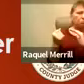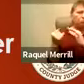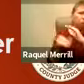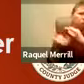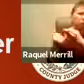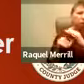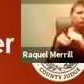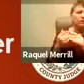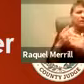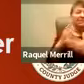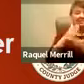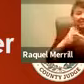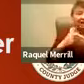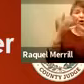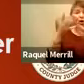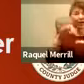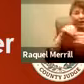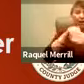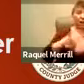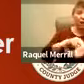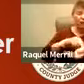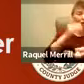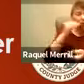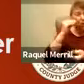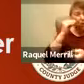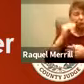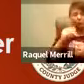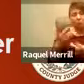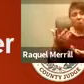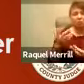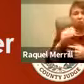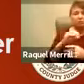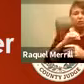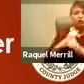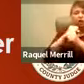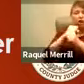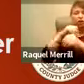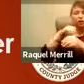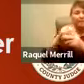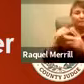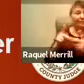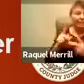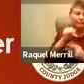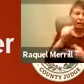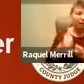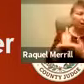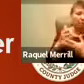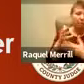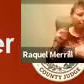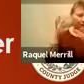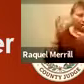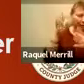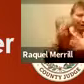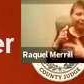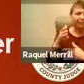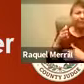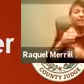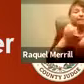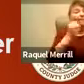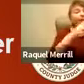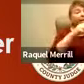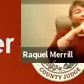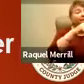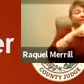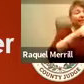them are already in nursing homes. So a shelter in place is not going to help those people. A lot of the people that have been tested positive